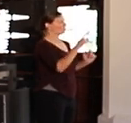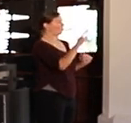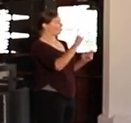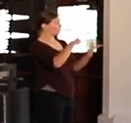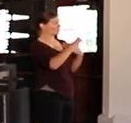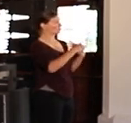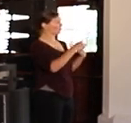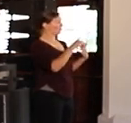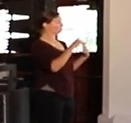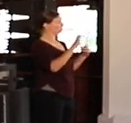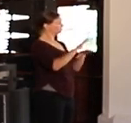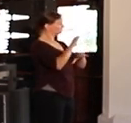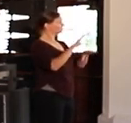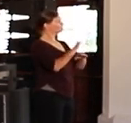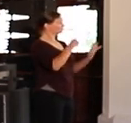board.